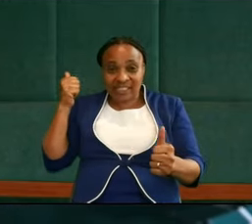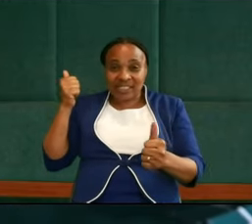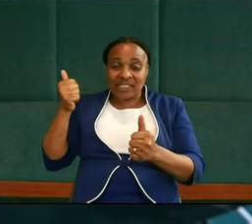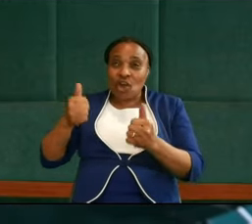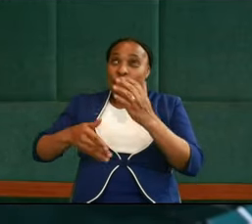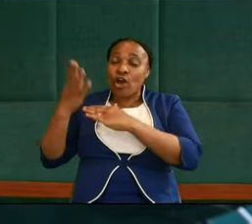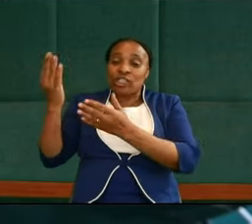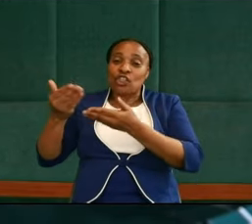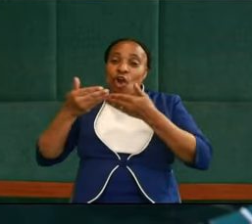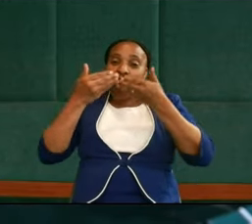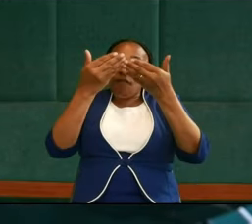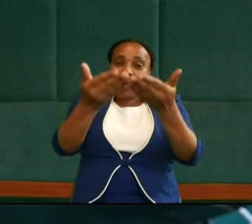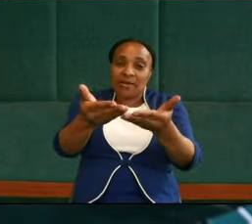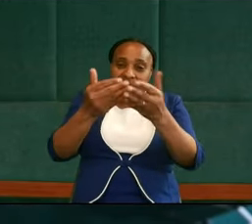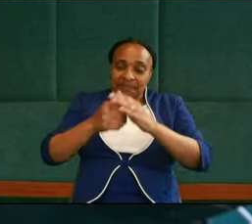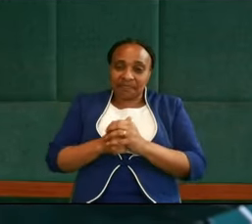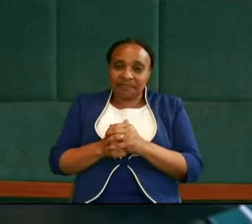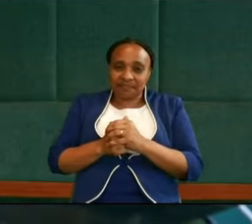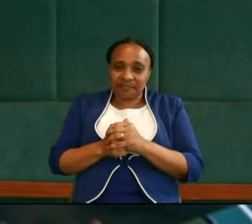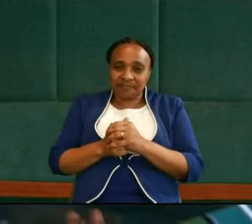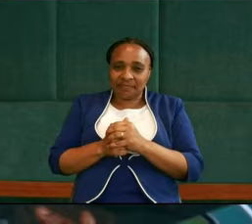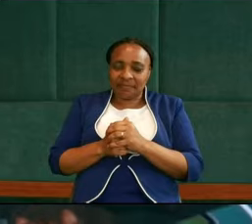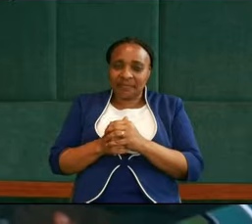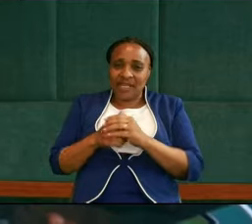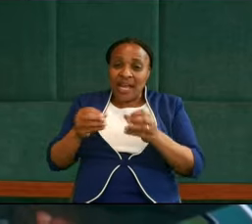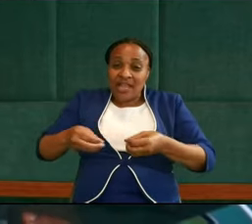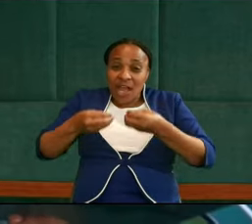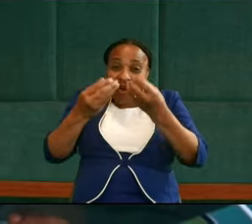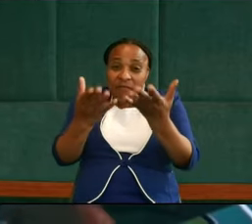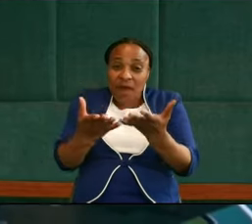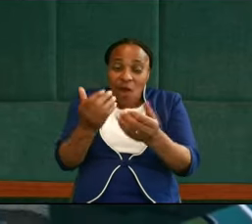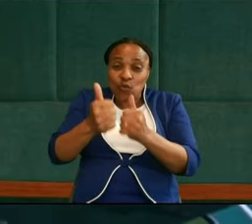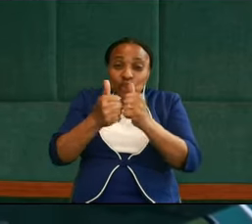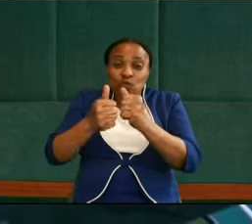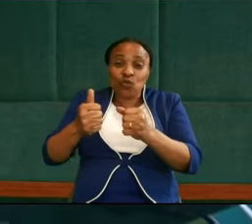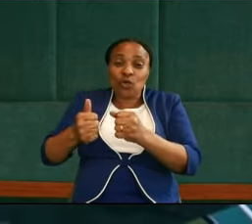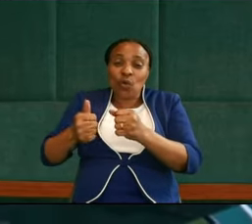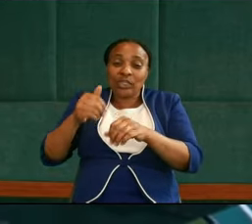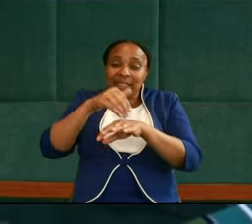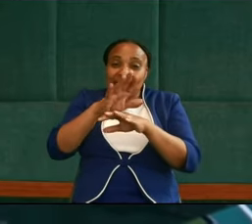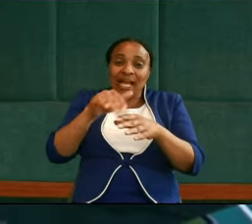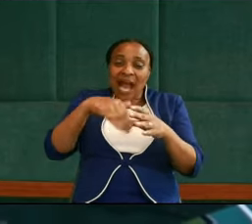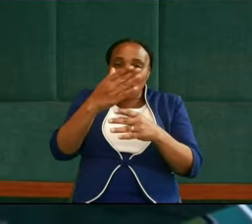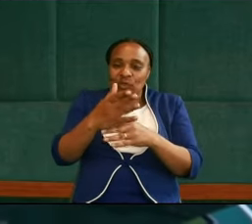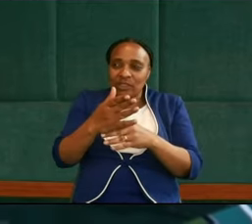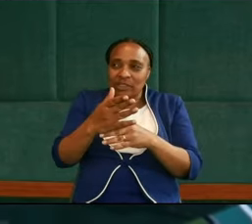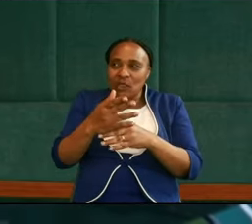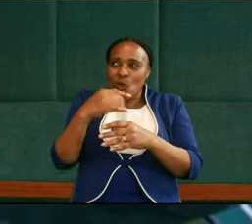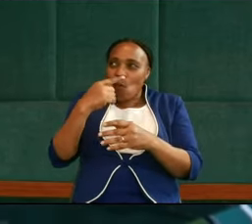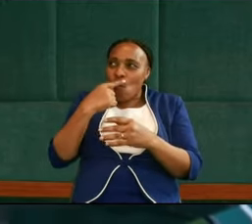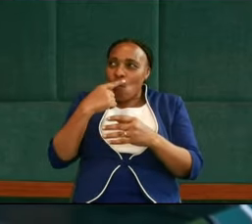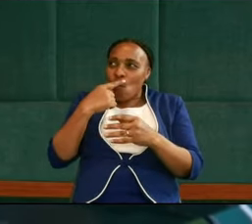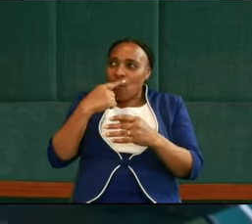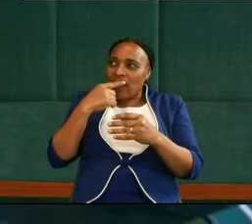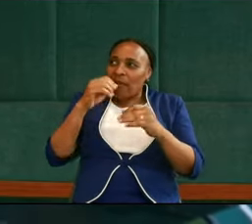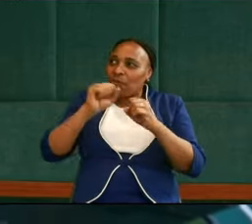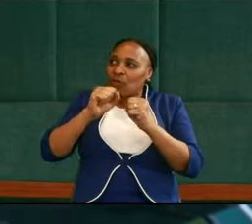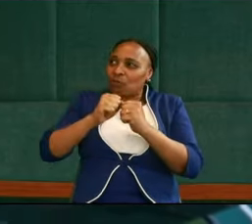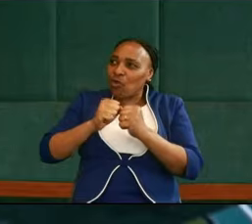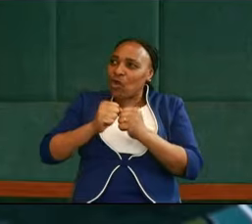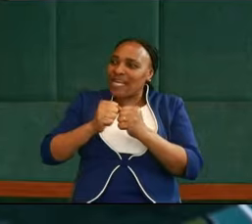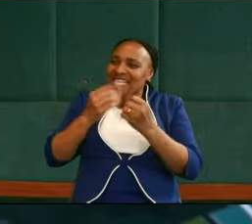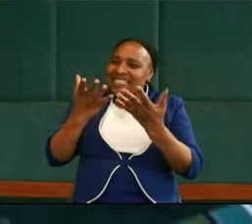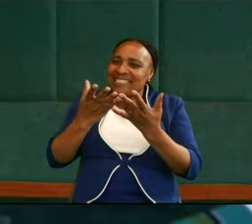I should not do it. The offer to sell out was just prior to Elijah's